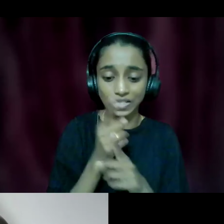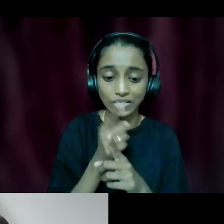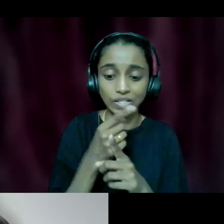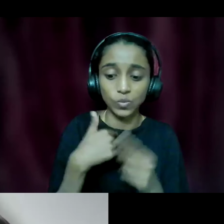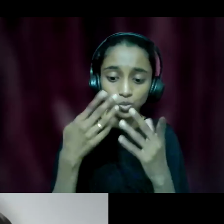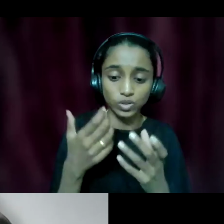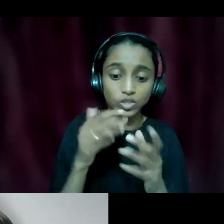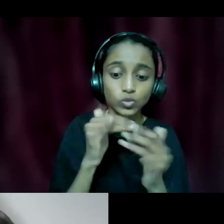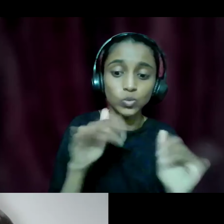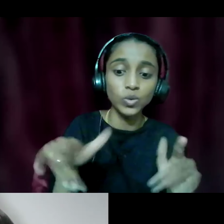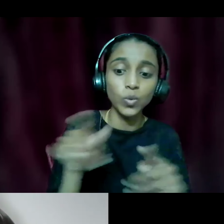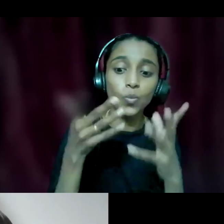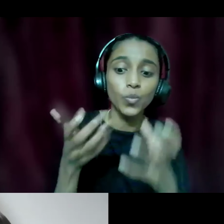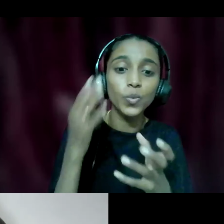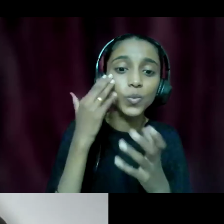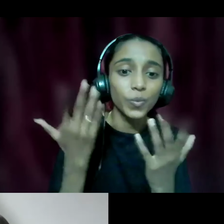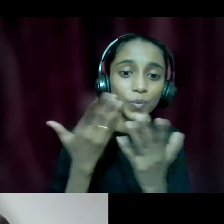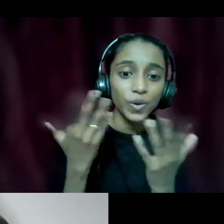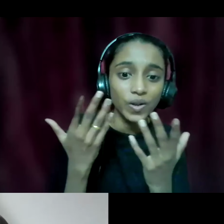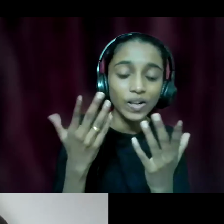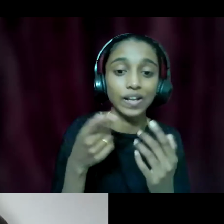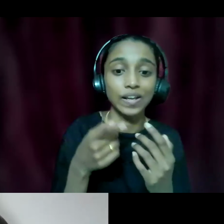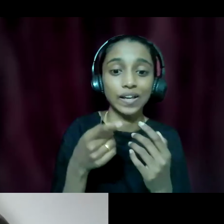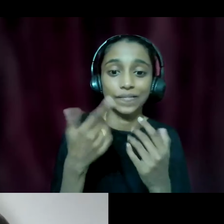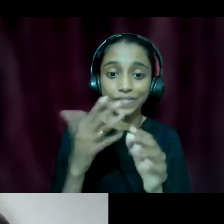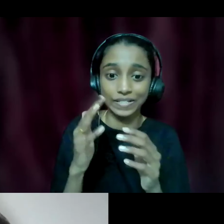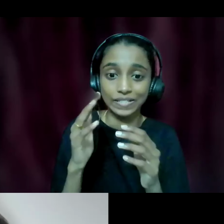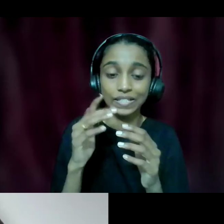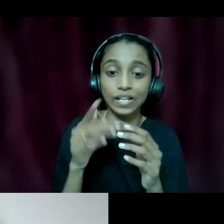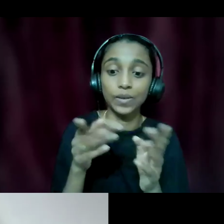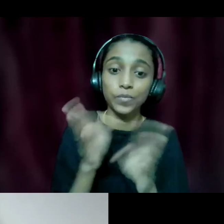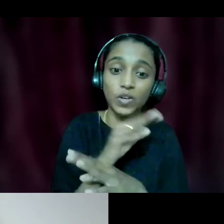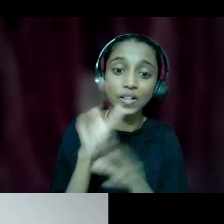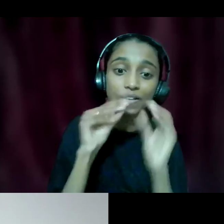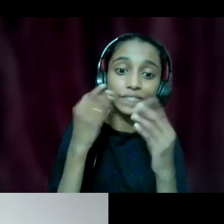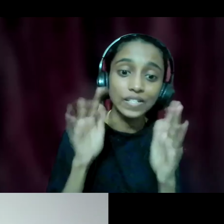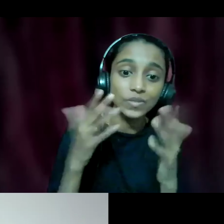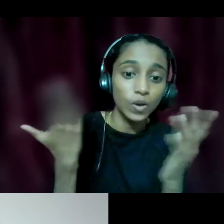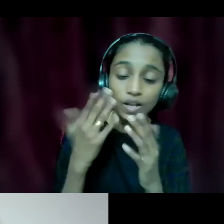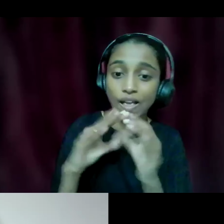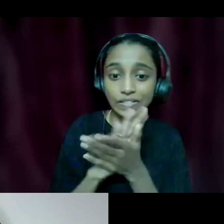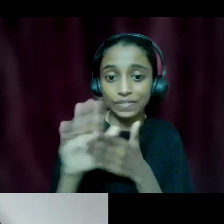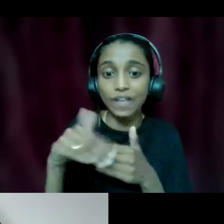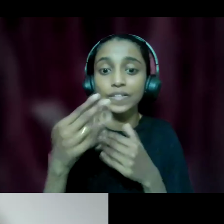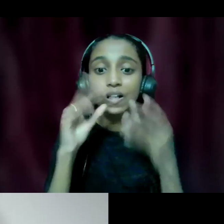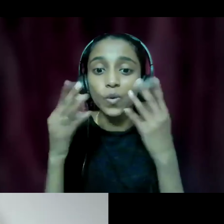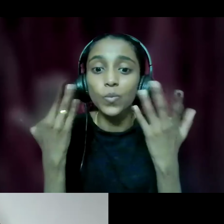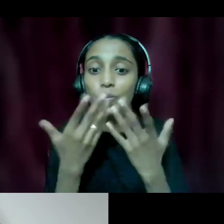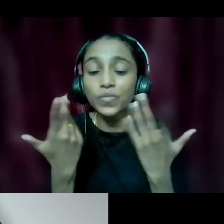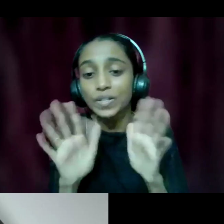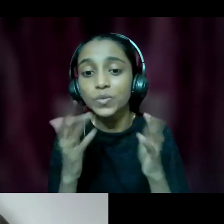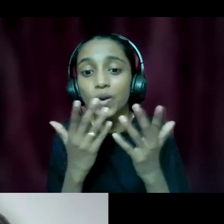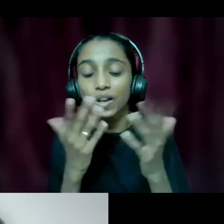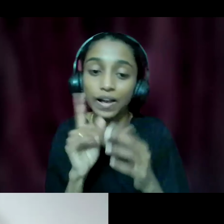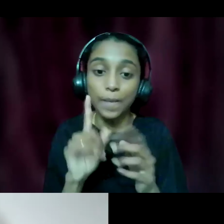know, what students want to know, and later on what they have learned. But I think for individual, and as we said,